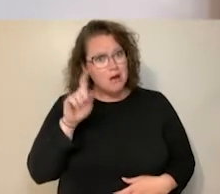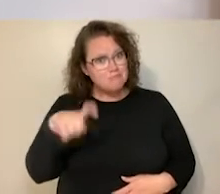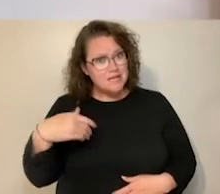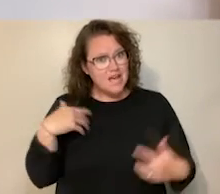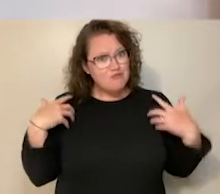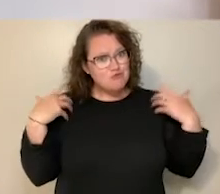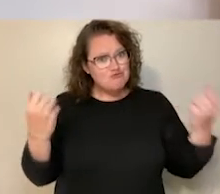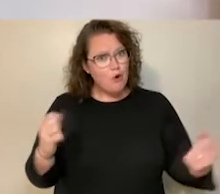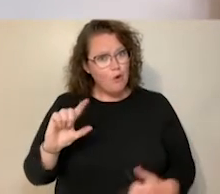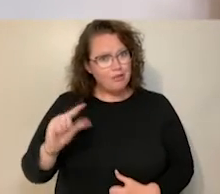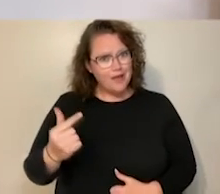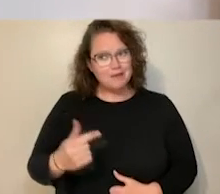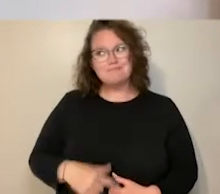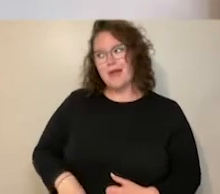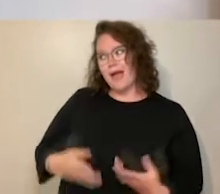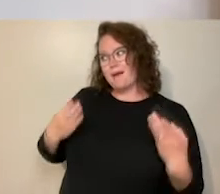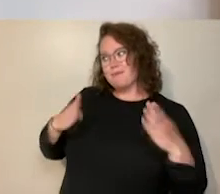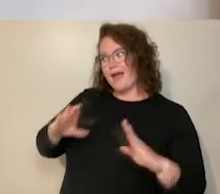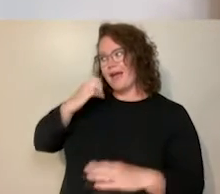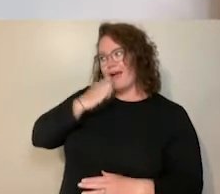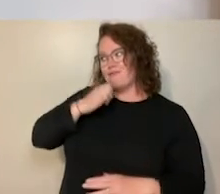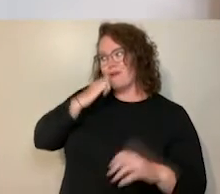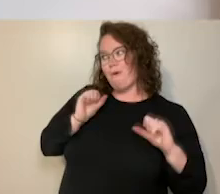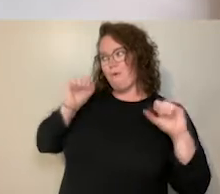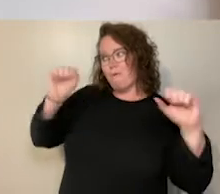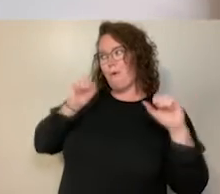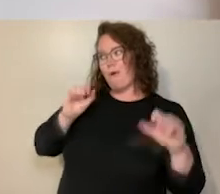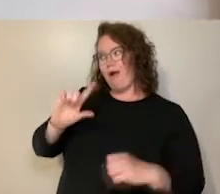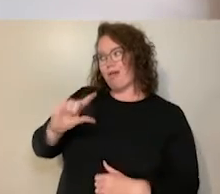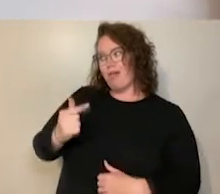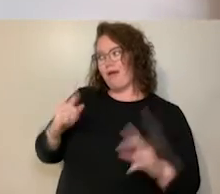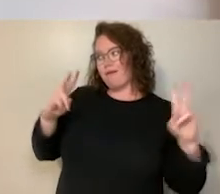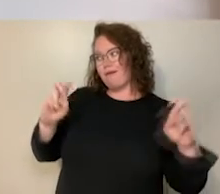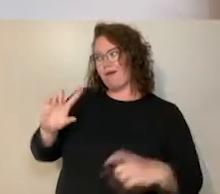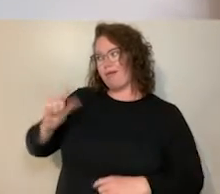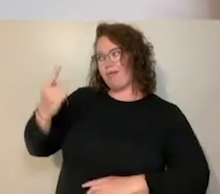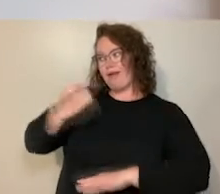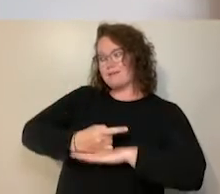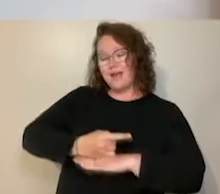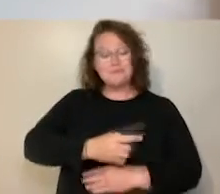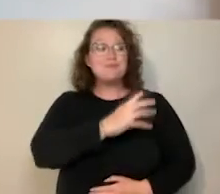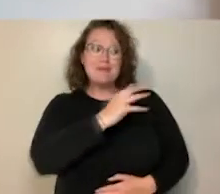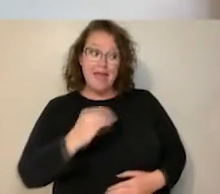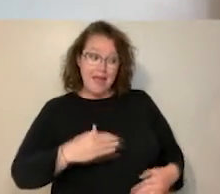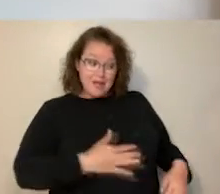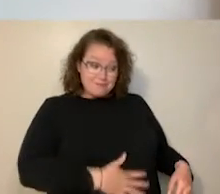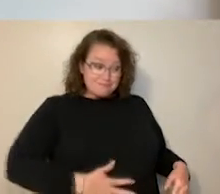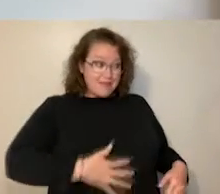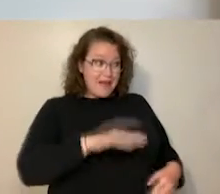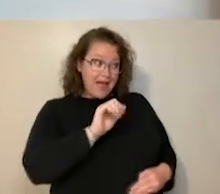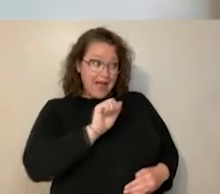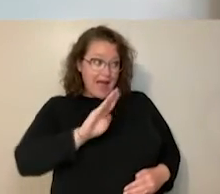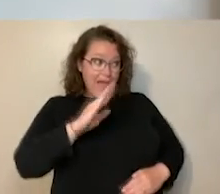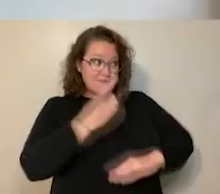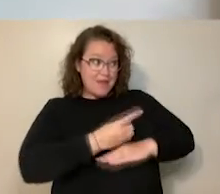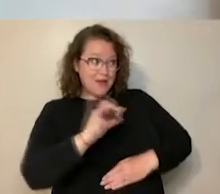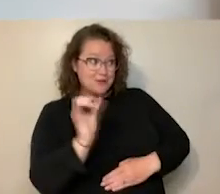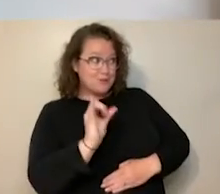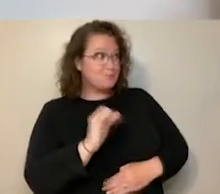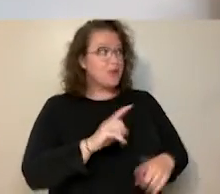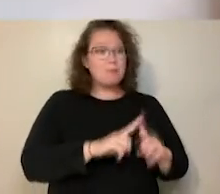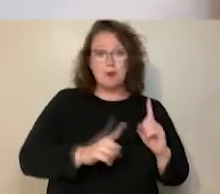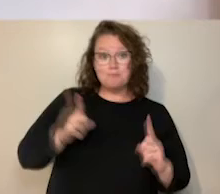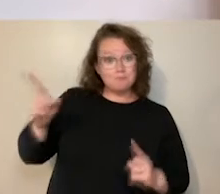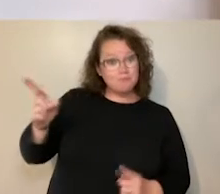bet every day is leg day for a spider. It is. Doesn't need ab days as much. That's the truth. But he's gonna come